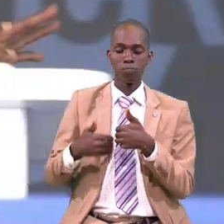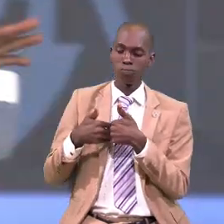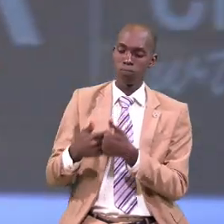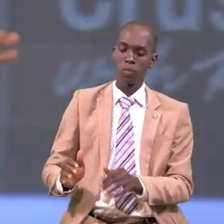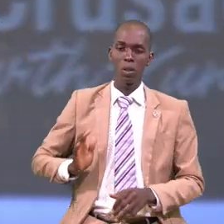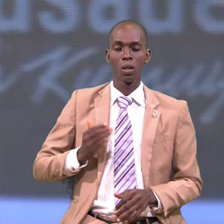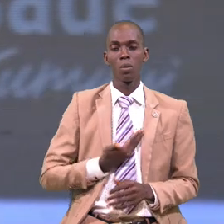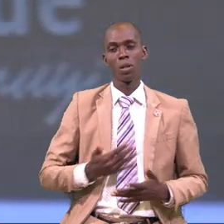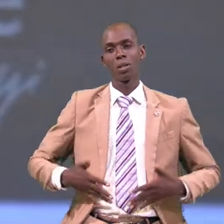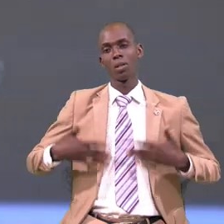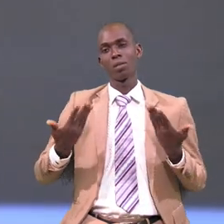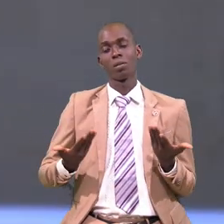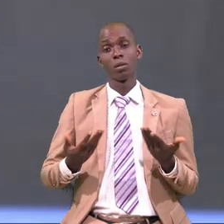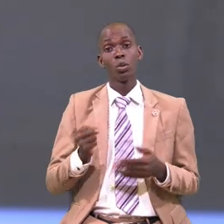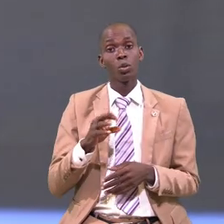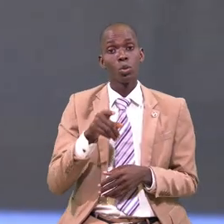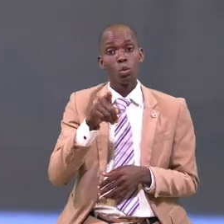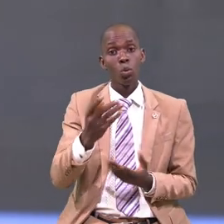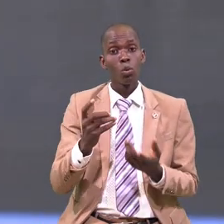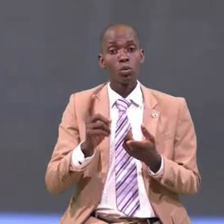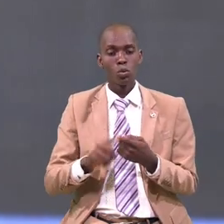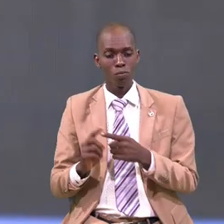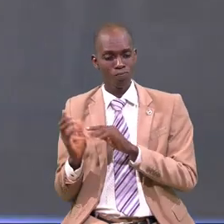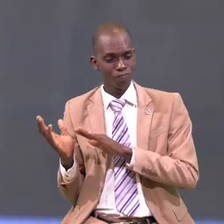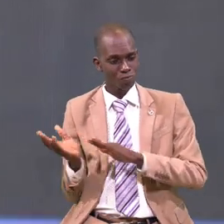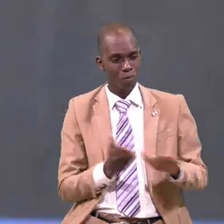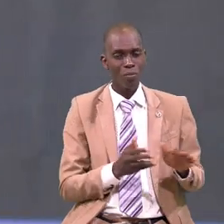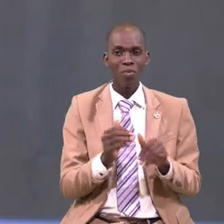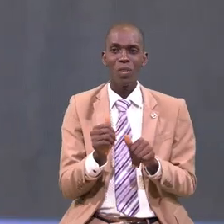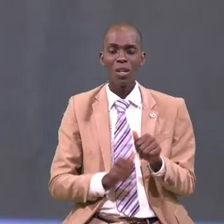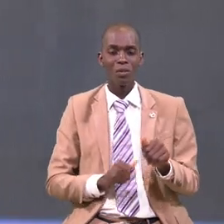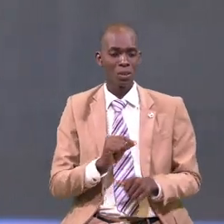So you want to turn away from whatever gift you have,